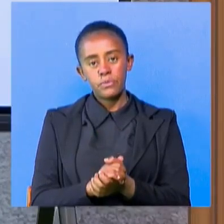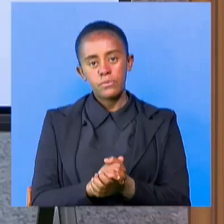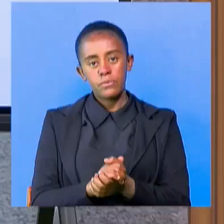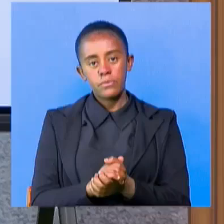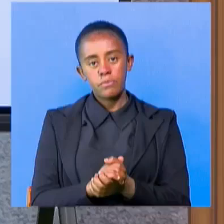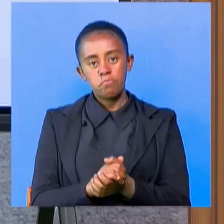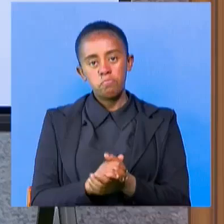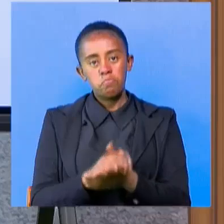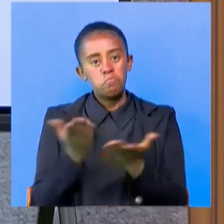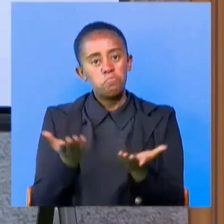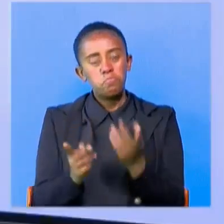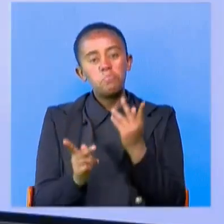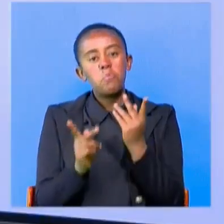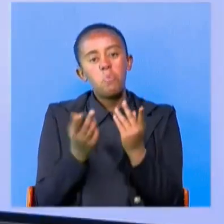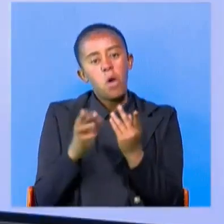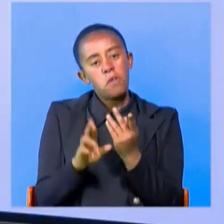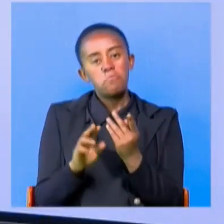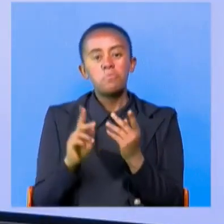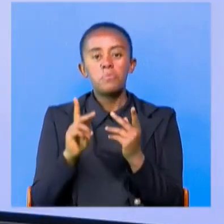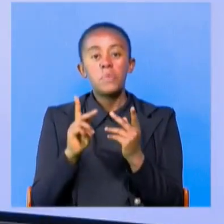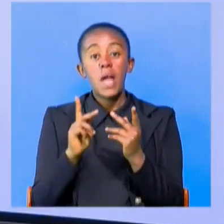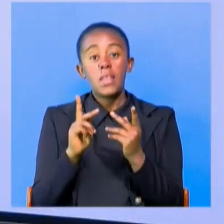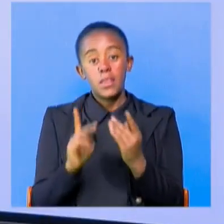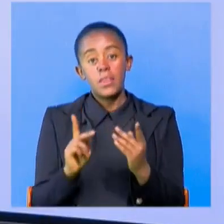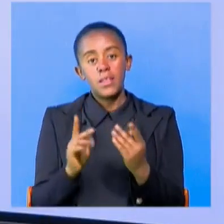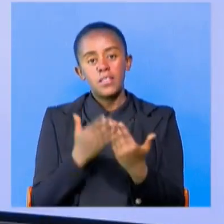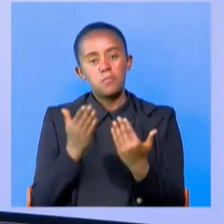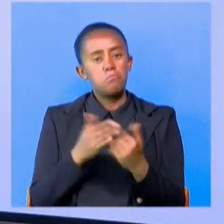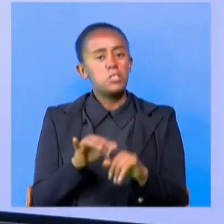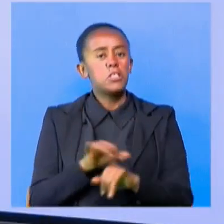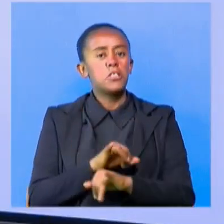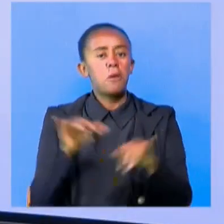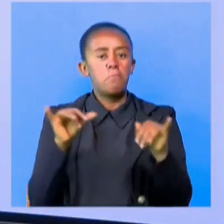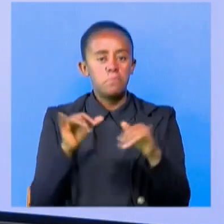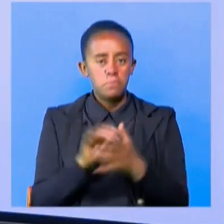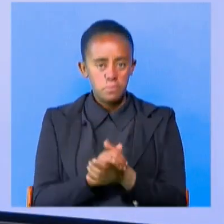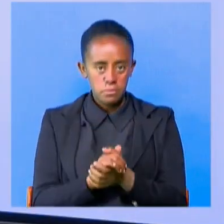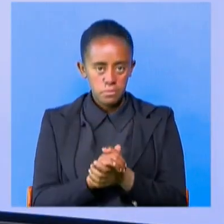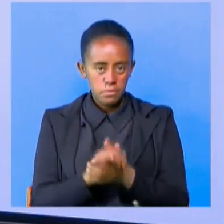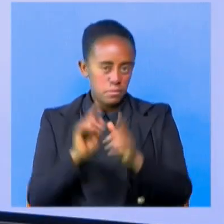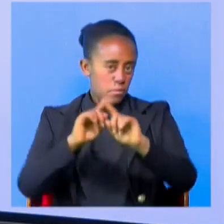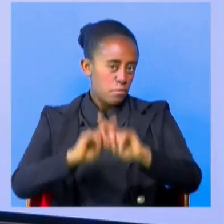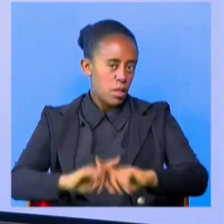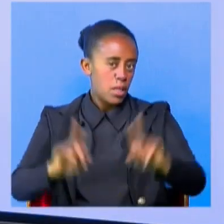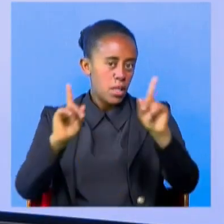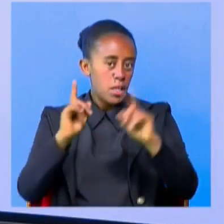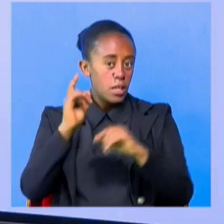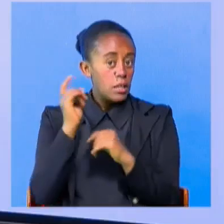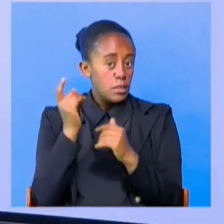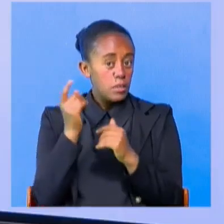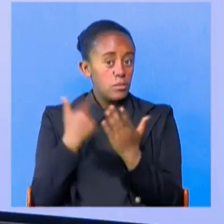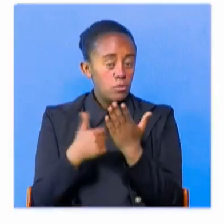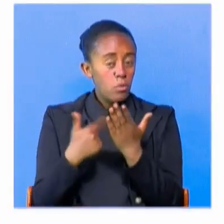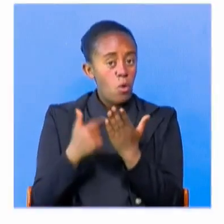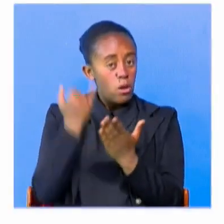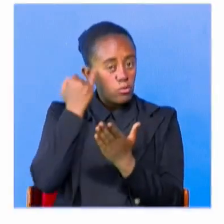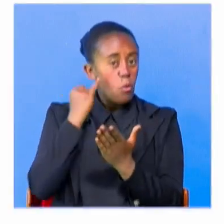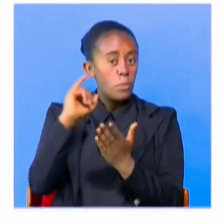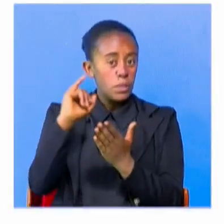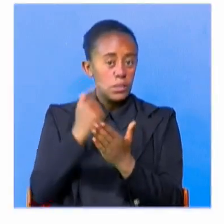or present simple. They are both the same. But our issue is talking